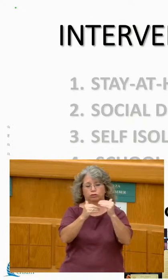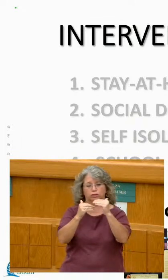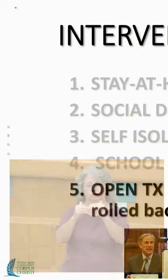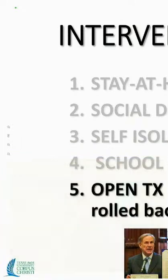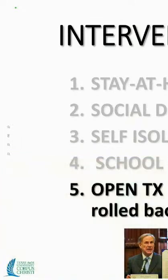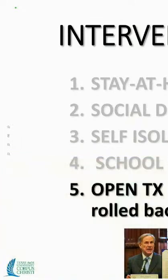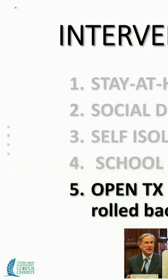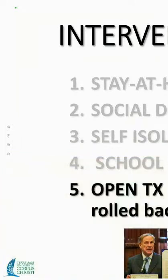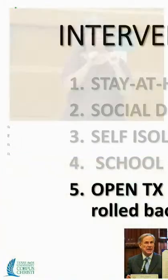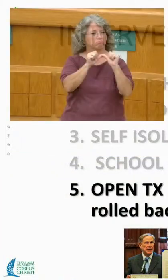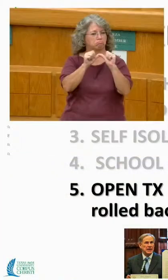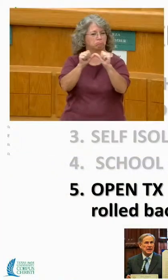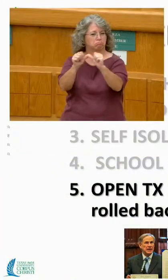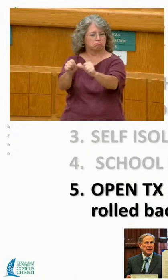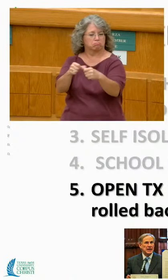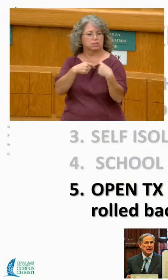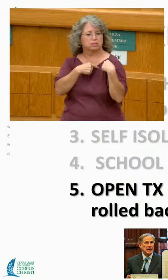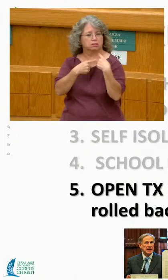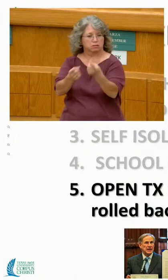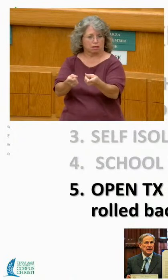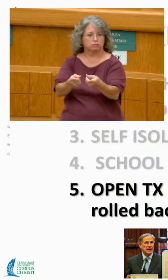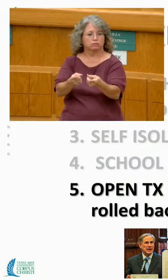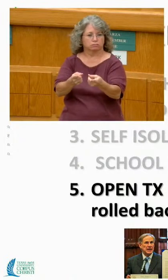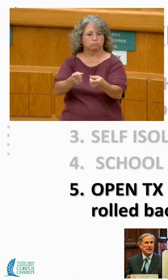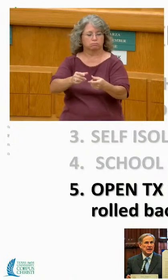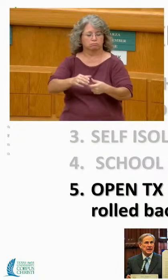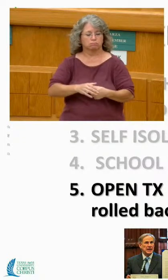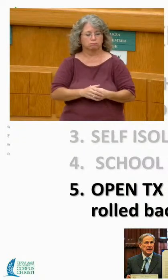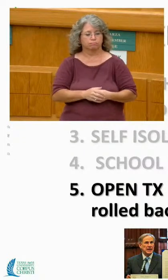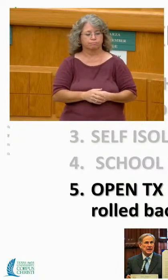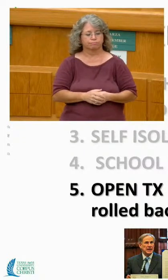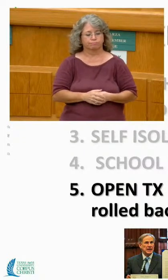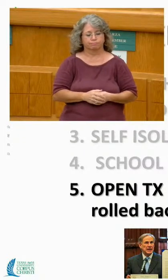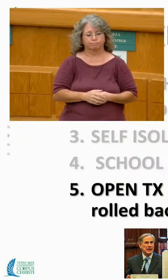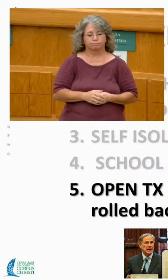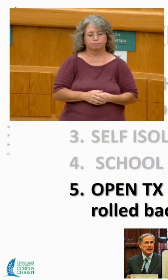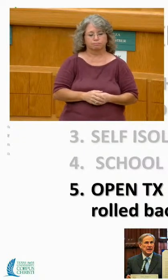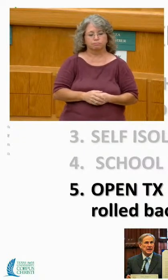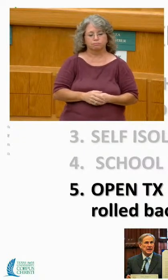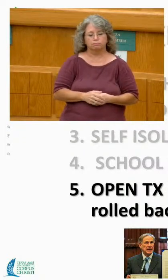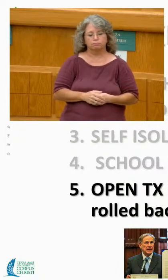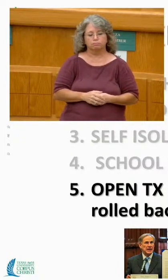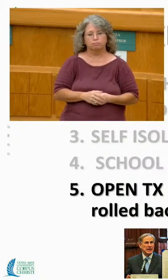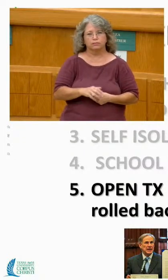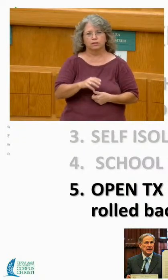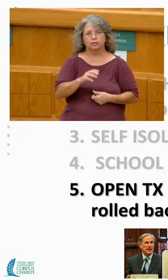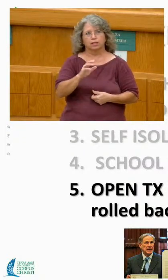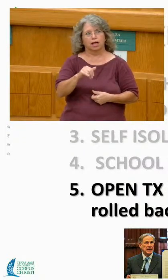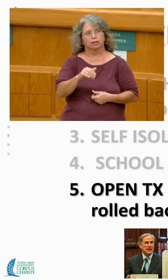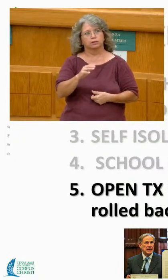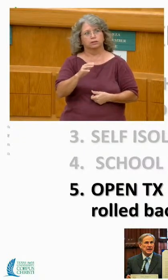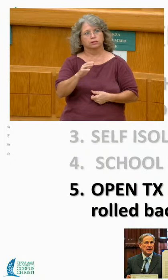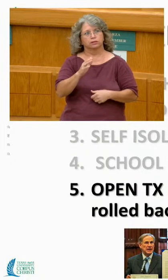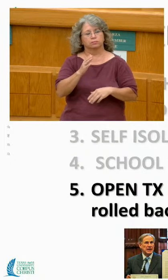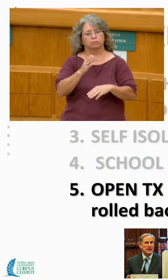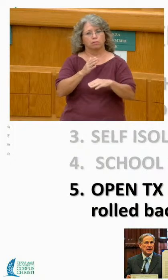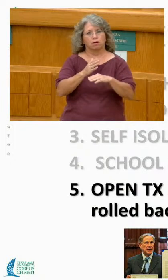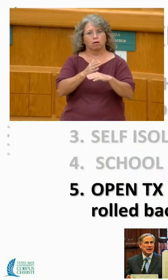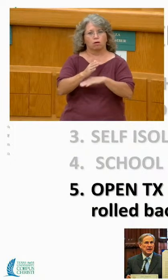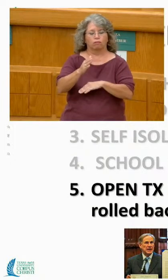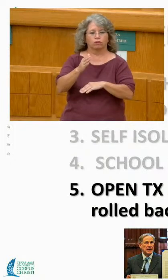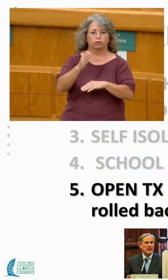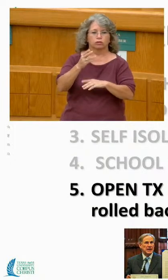fairly consistent since that point in time. And so that's now been well over 2 months that we've been